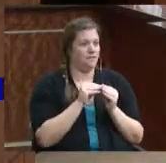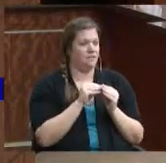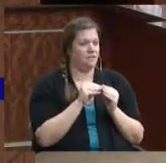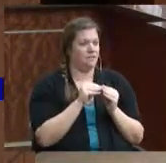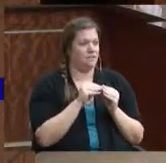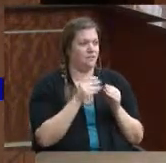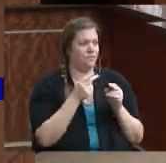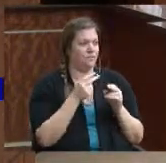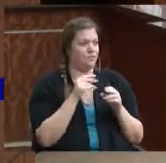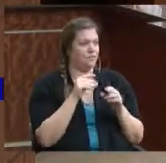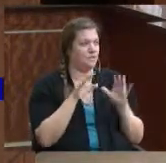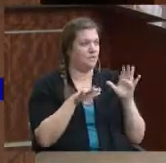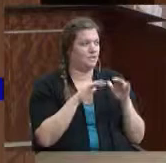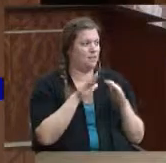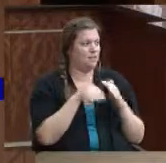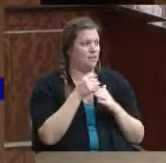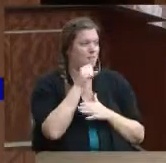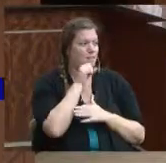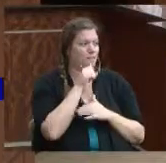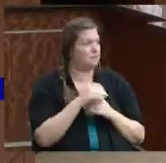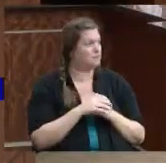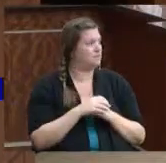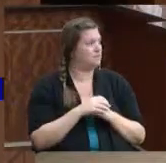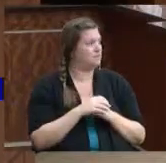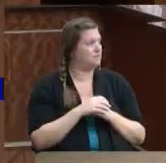so thank y'all.